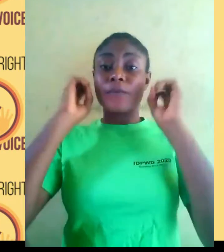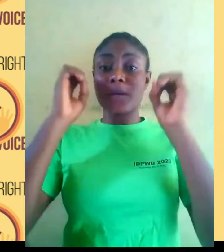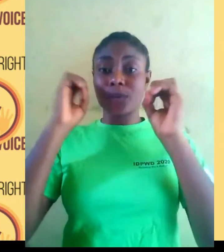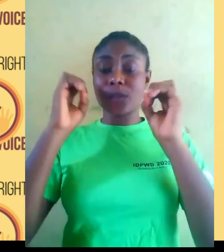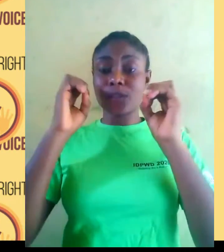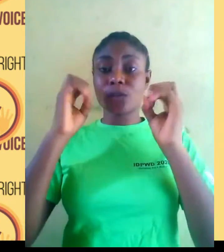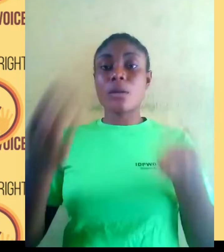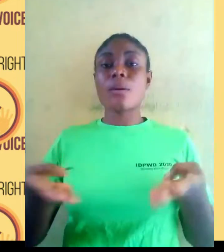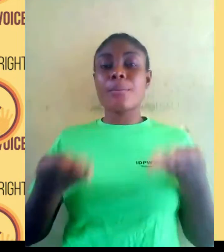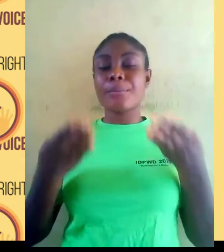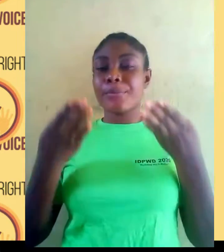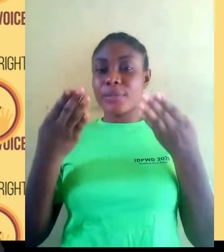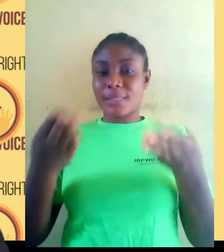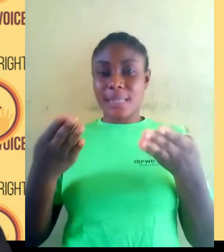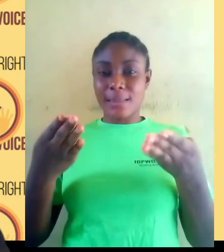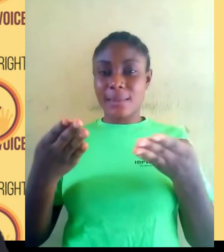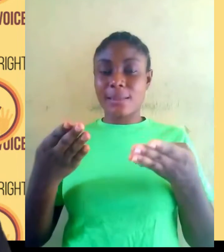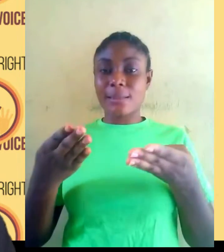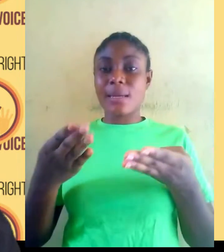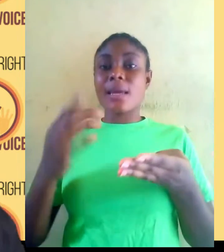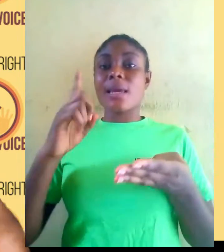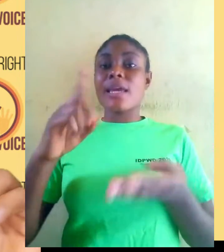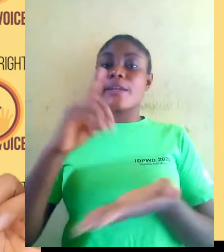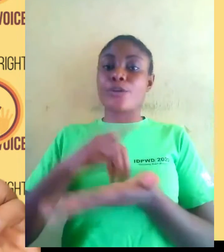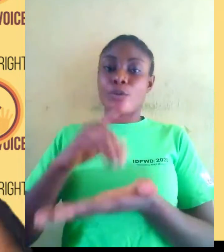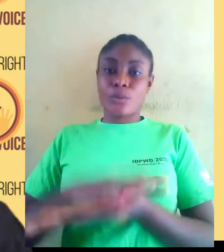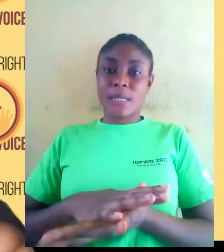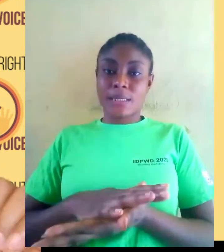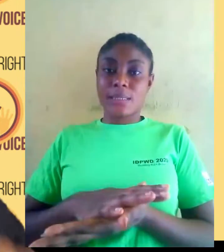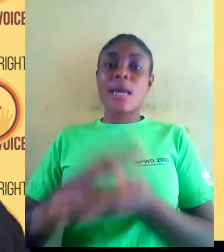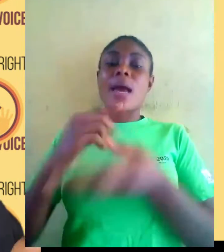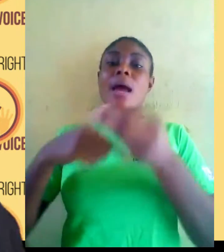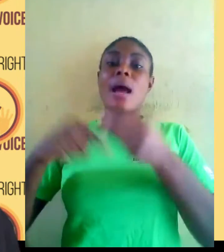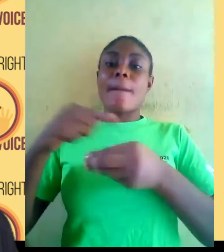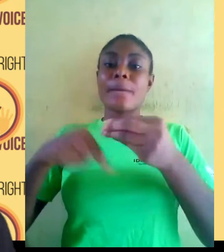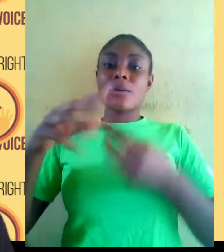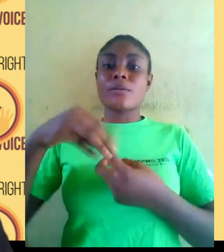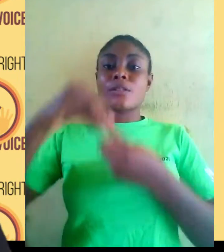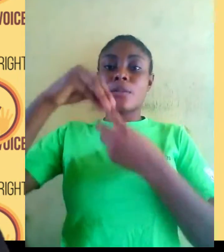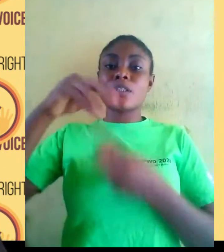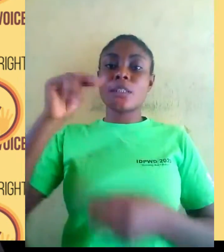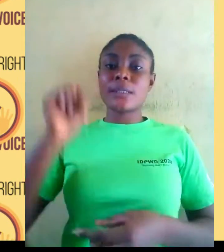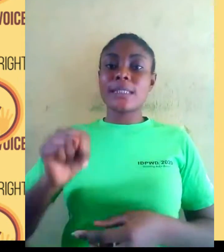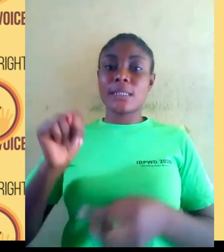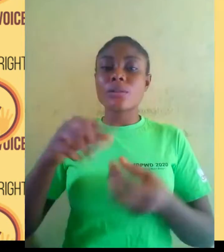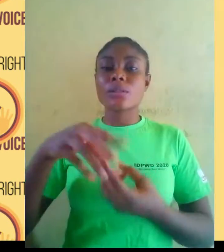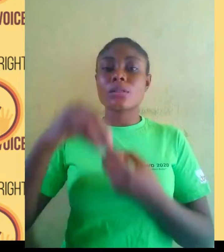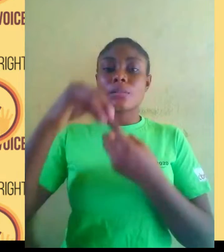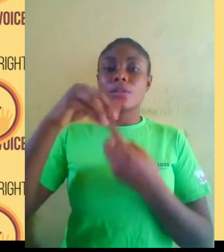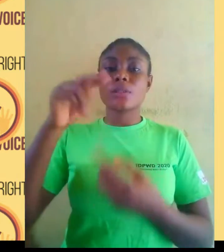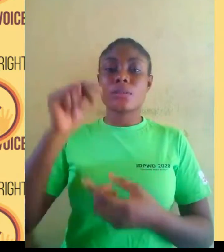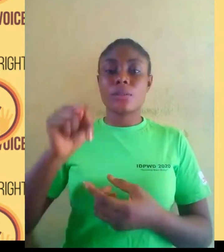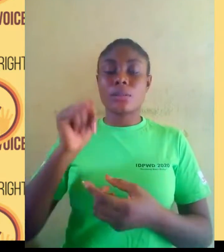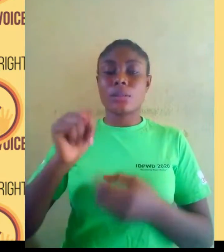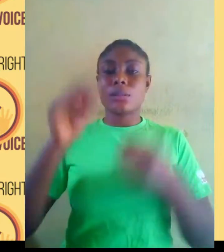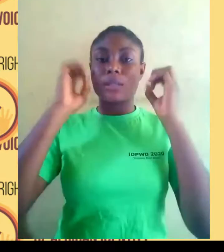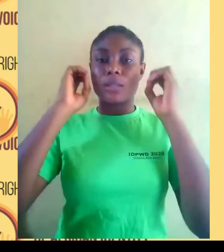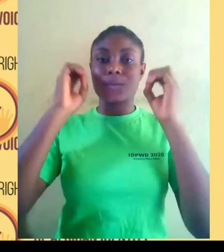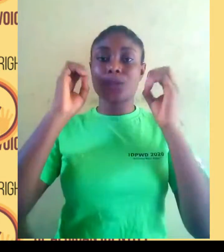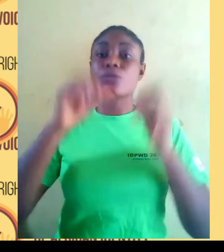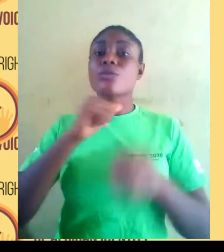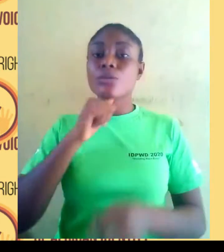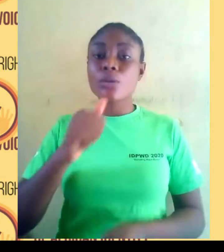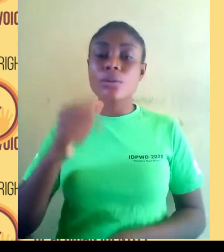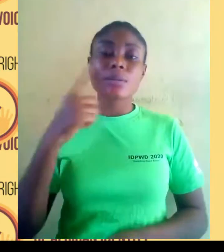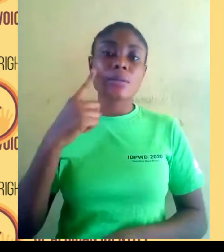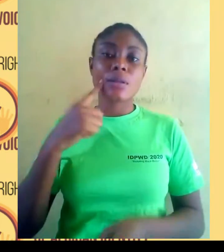presented her manuscript about special needs education, not deaf education. So